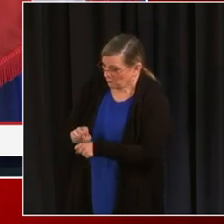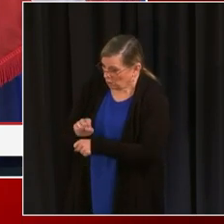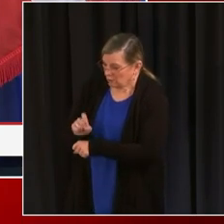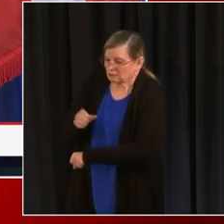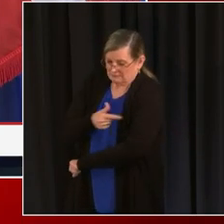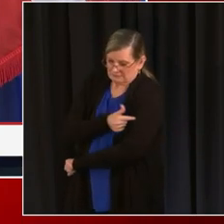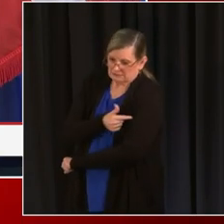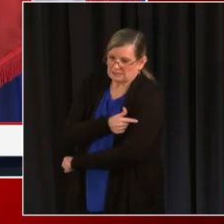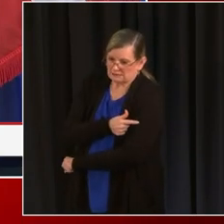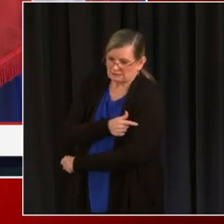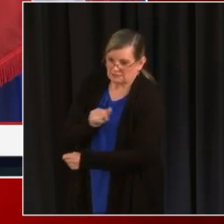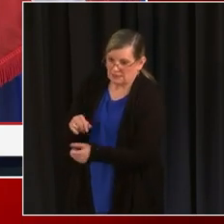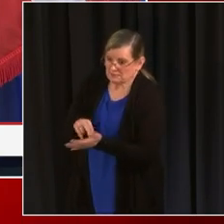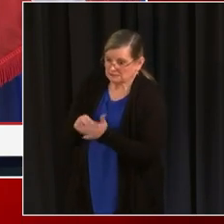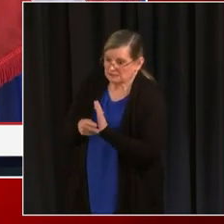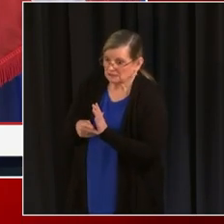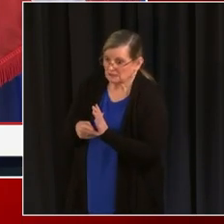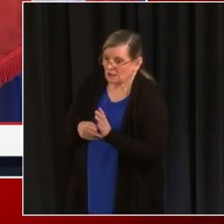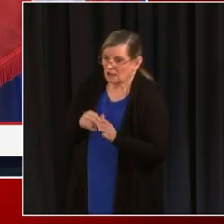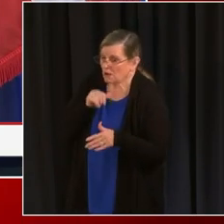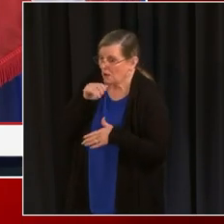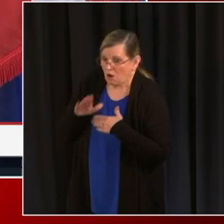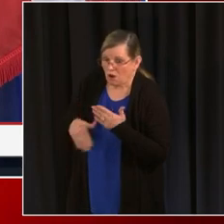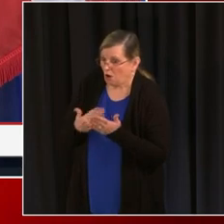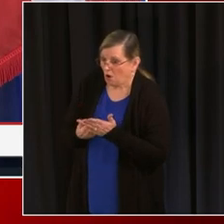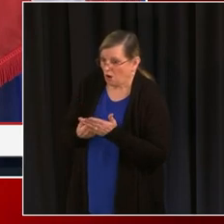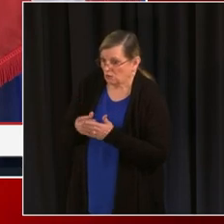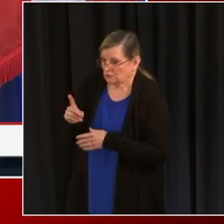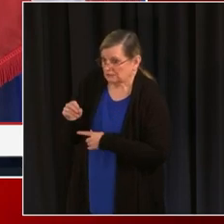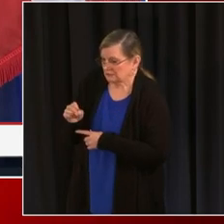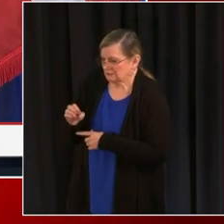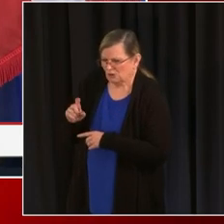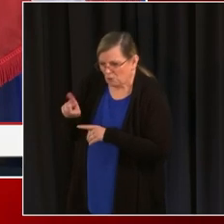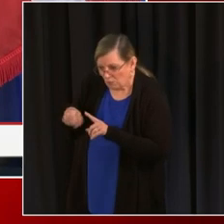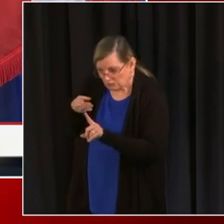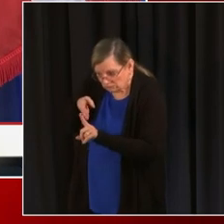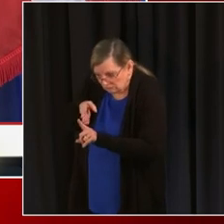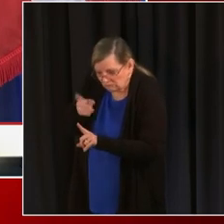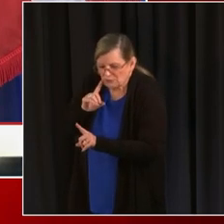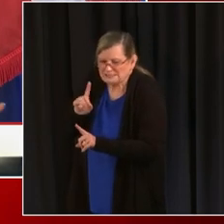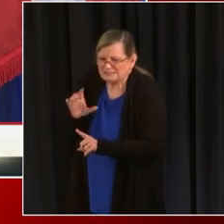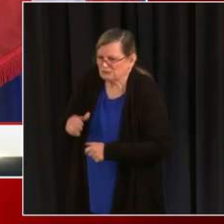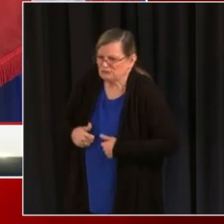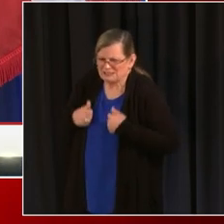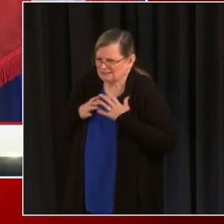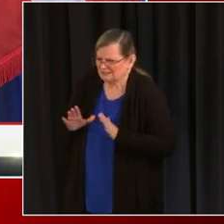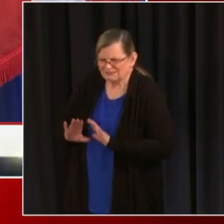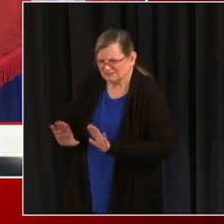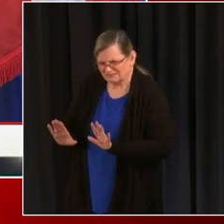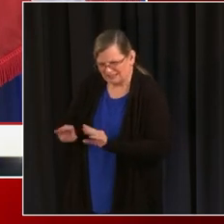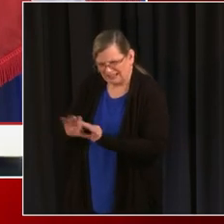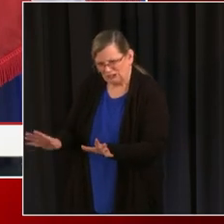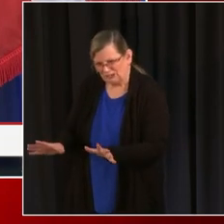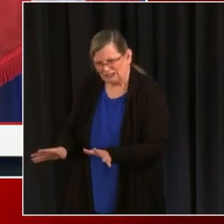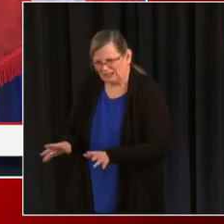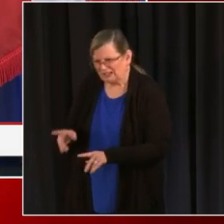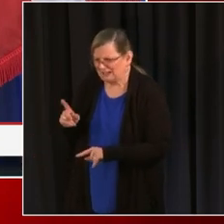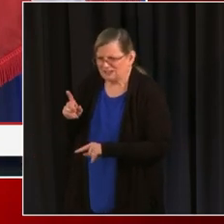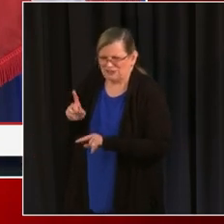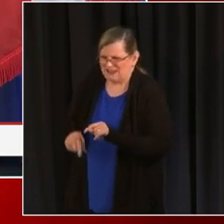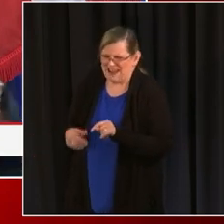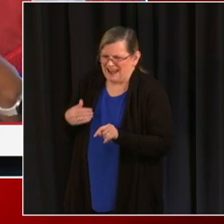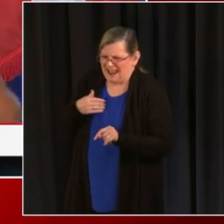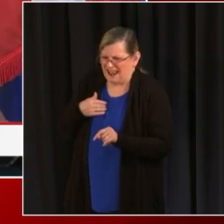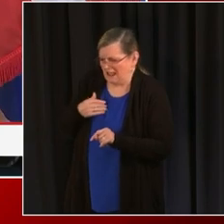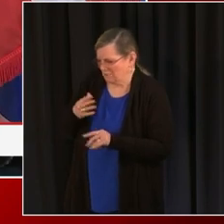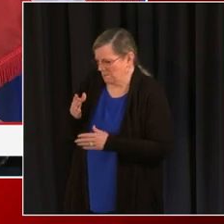vaccinated, then that means that not all your doses are going to DC residents. So I just wanted to point out that